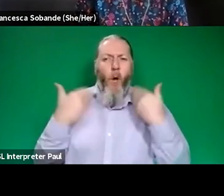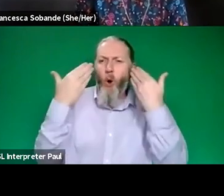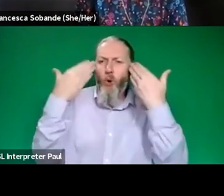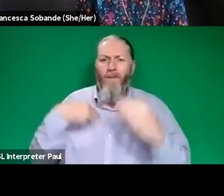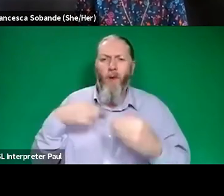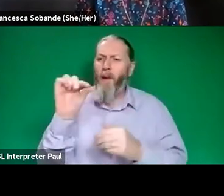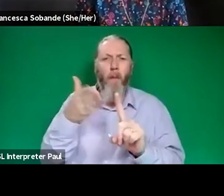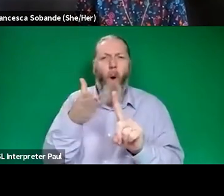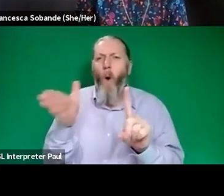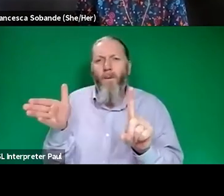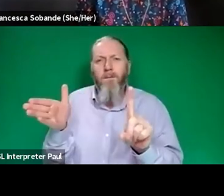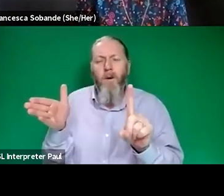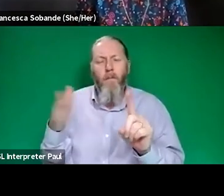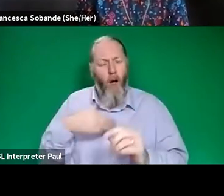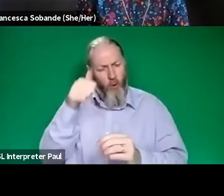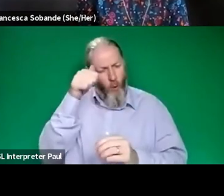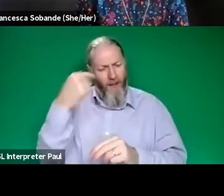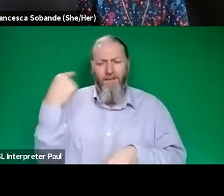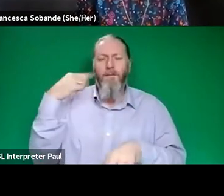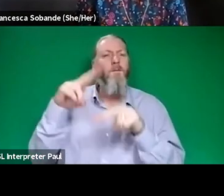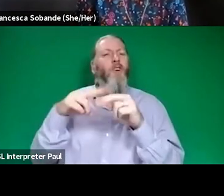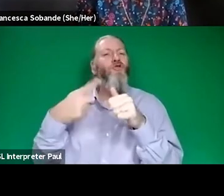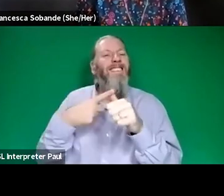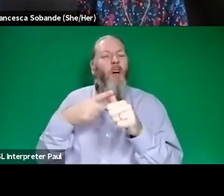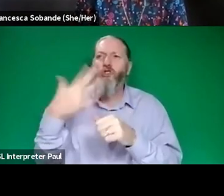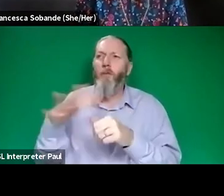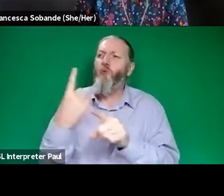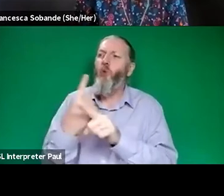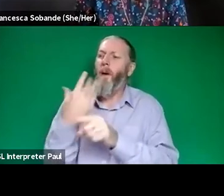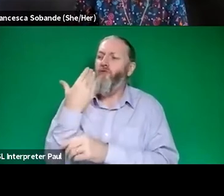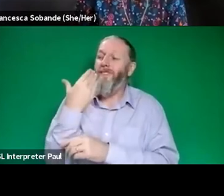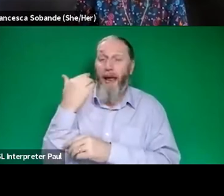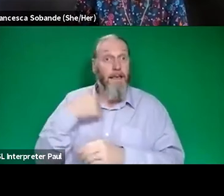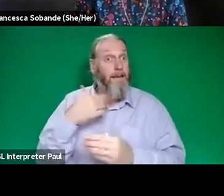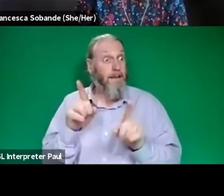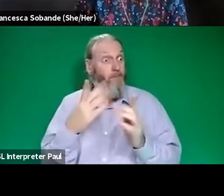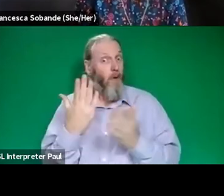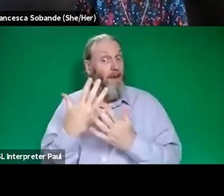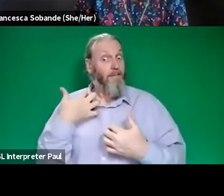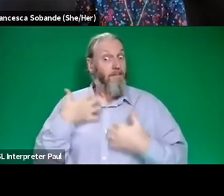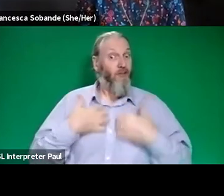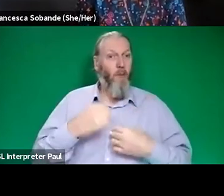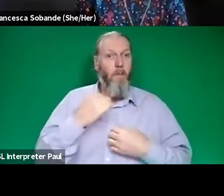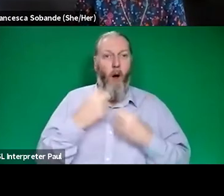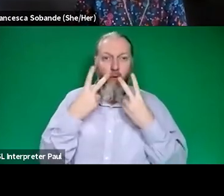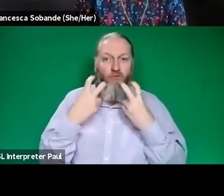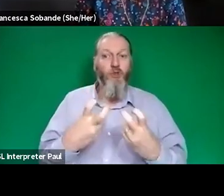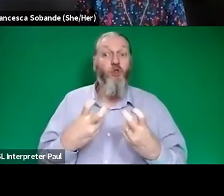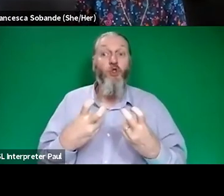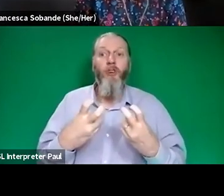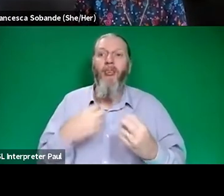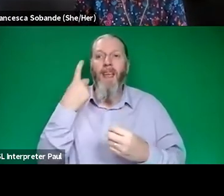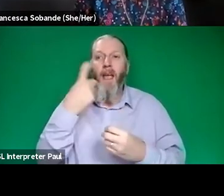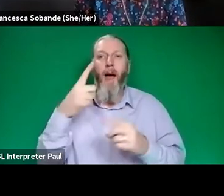remembering something Francesca mentioned earlier, which I'm fundamentally interested in my research as well, thinking about sort of the logics of marketization, the logics of